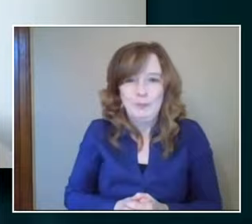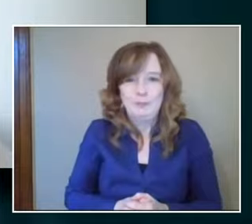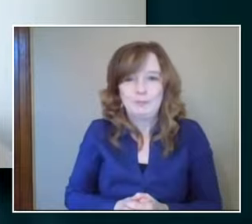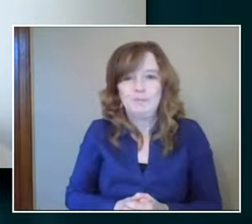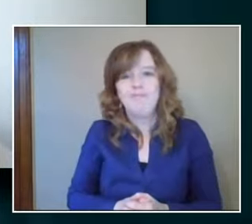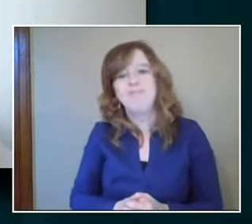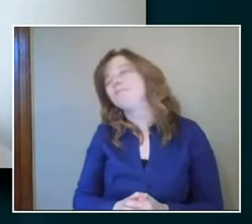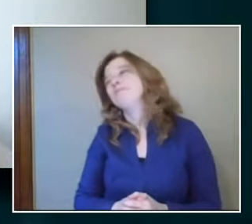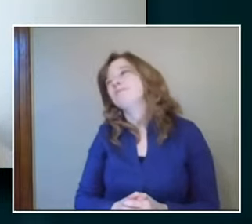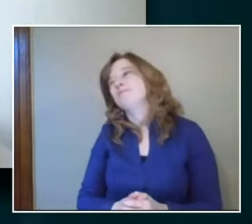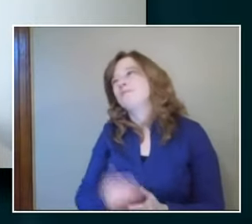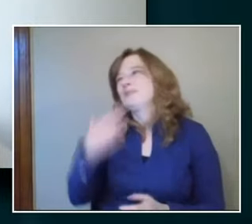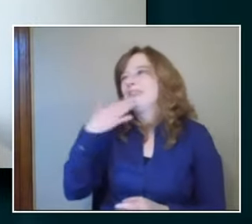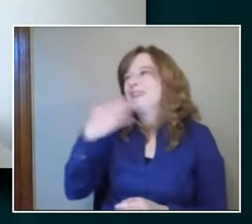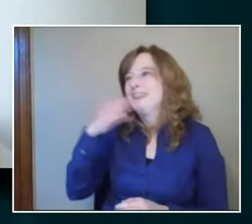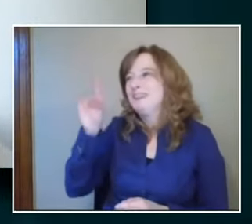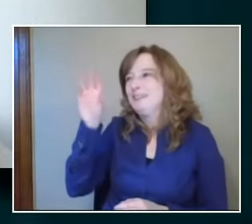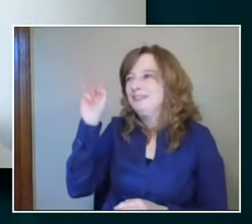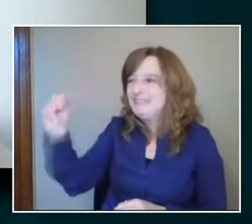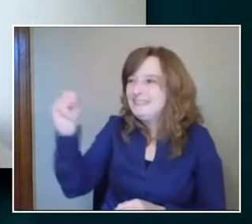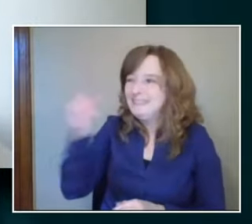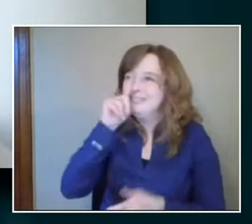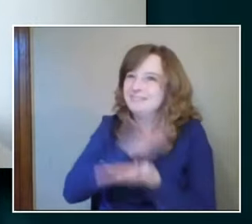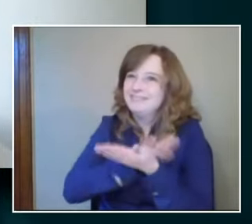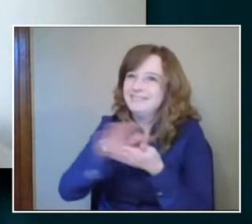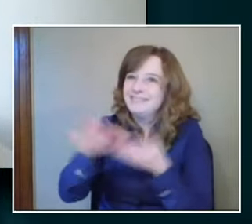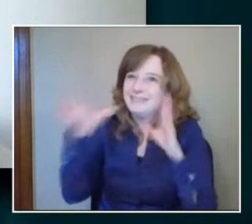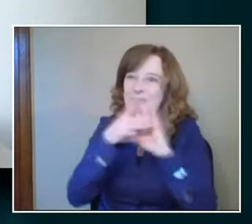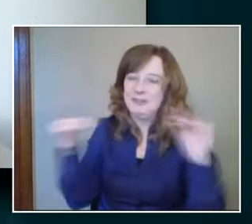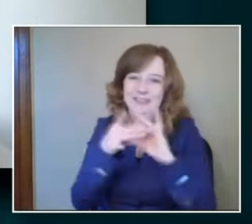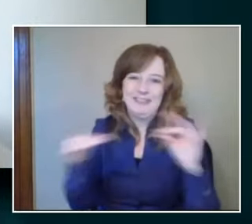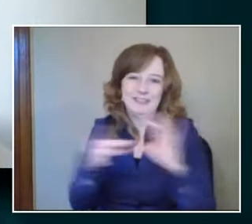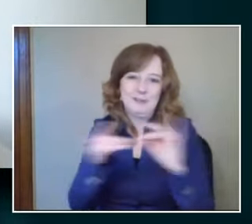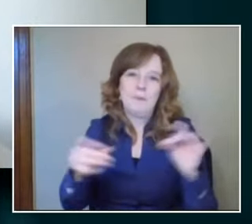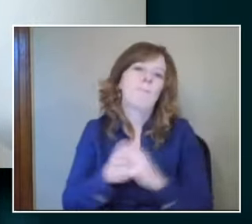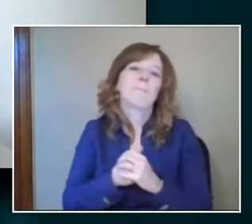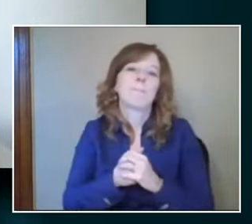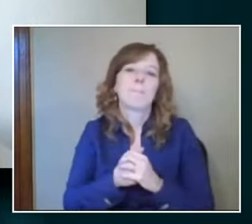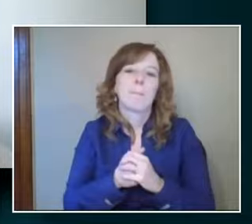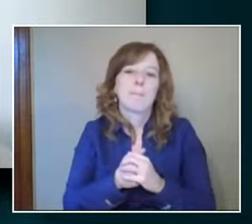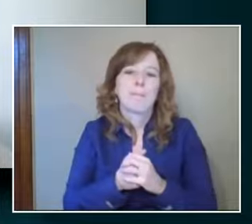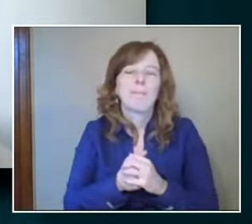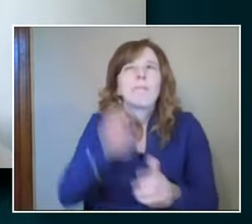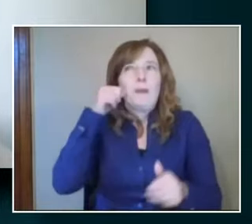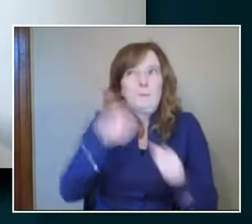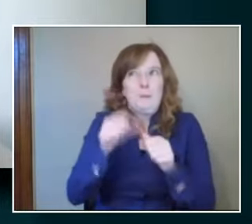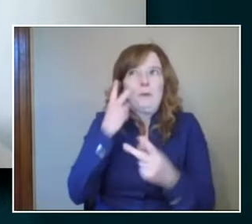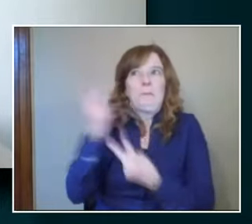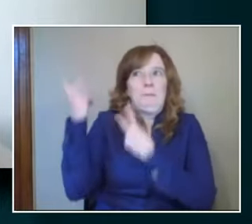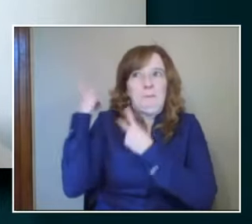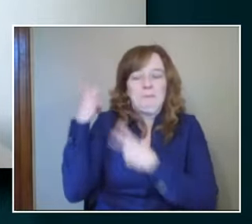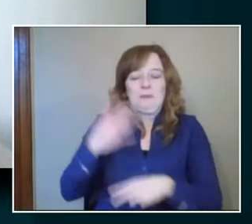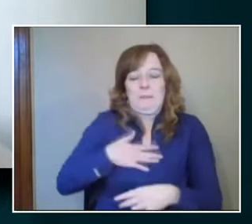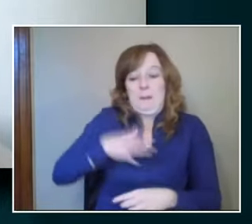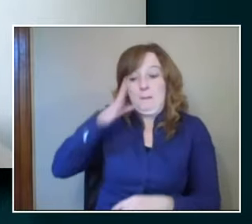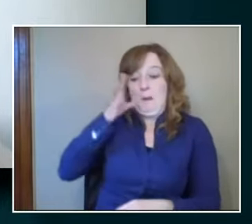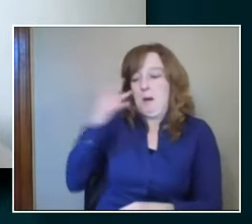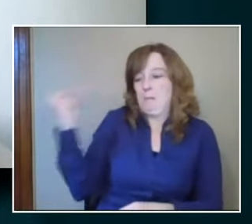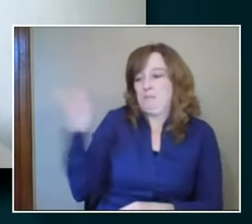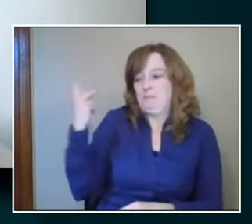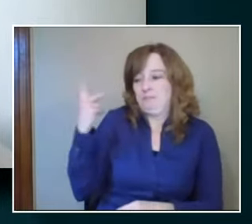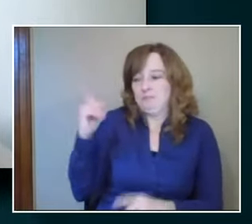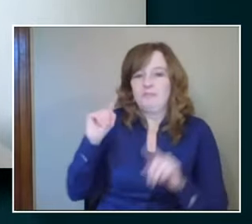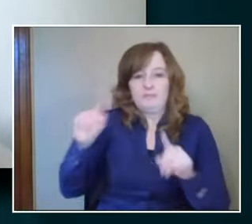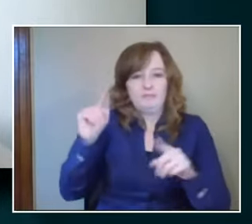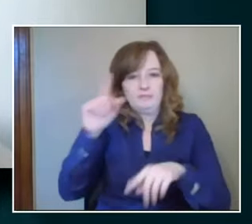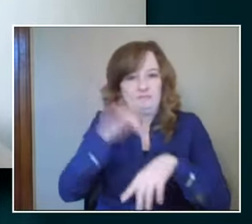Thank you, Dean, for those kind words. Looking back, when I visited campus with my mom during the summer of my junior year in high school